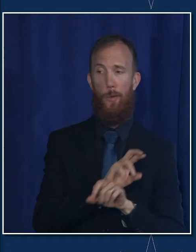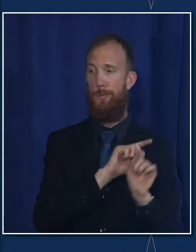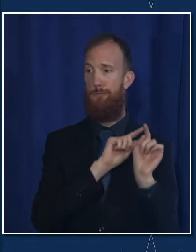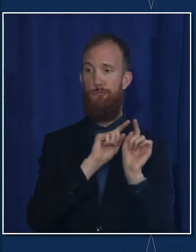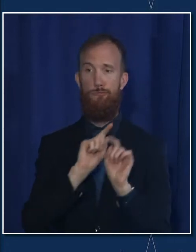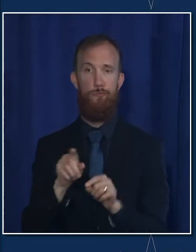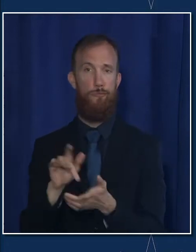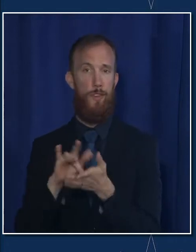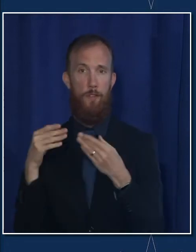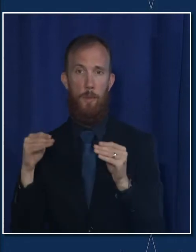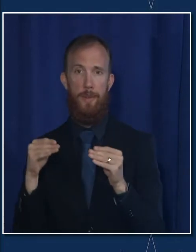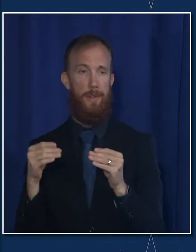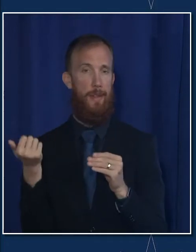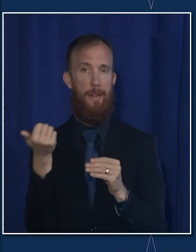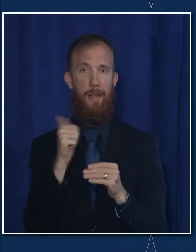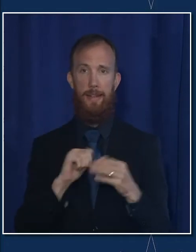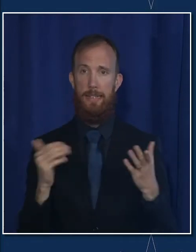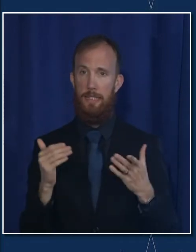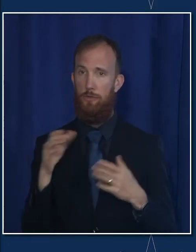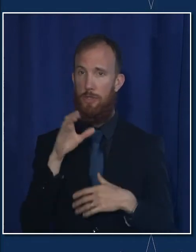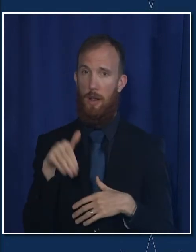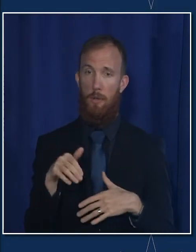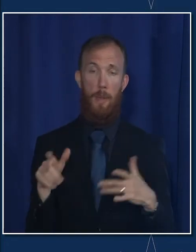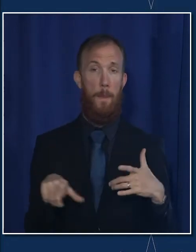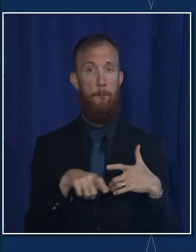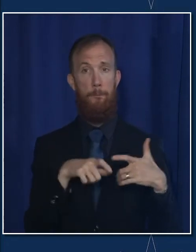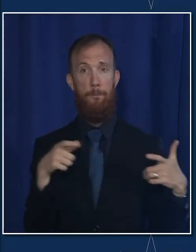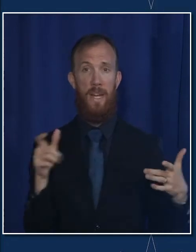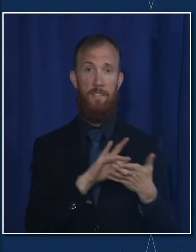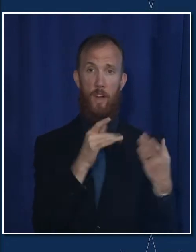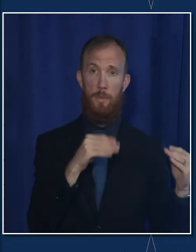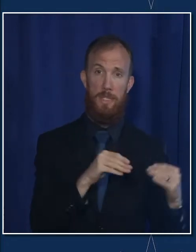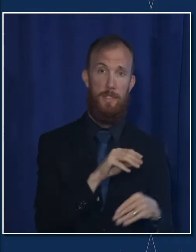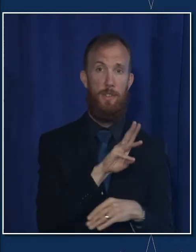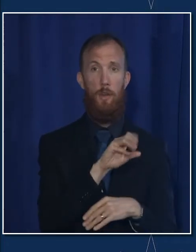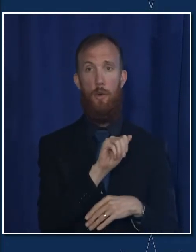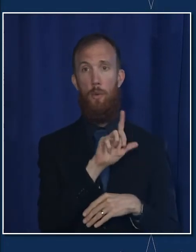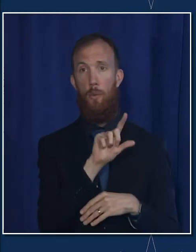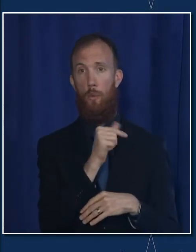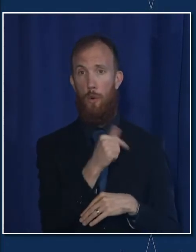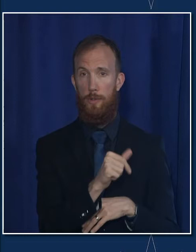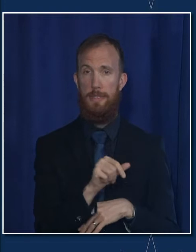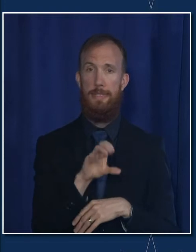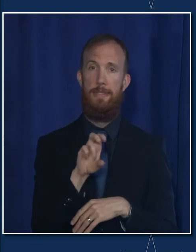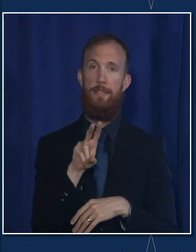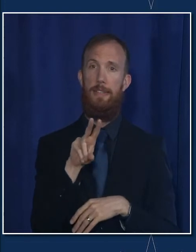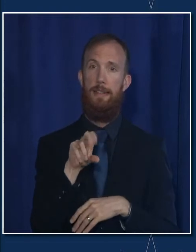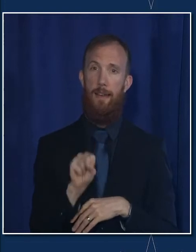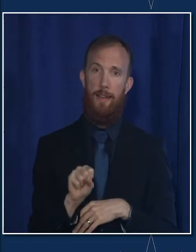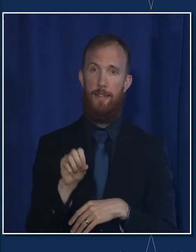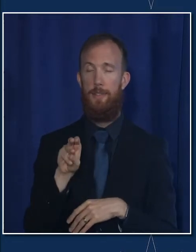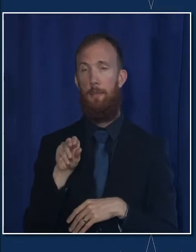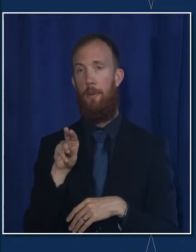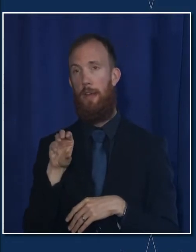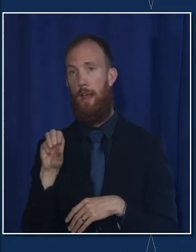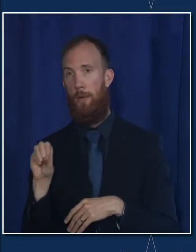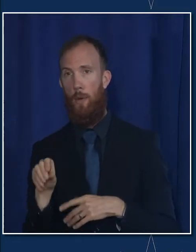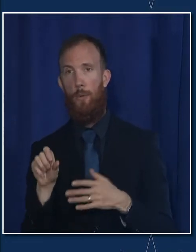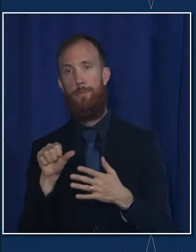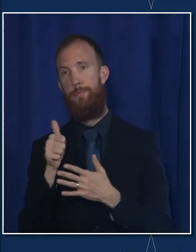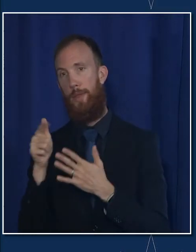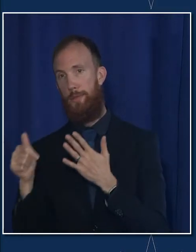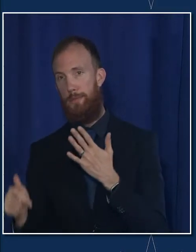every pharmacy in Chicago. That includes the big chains, Walgreens, Mariano's, CVS, Walmart, Jewel Osco, Costco. It also includes many